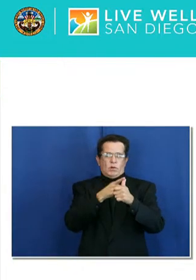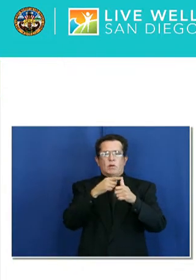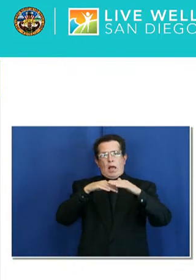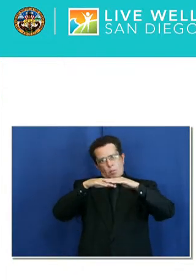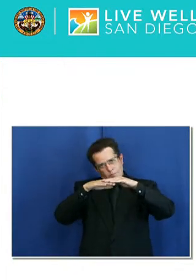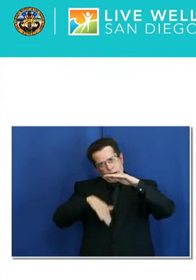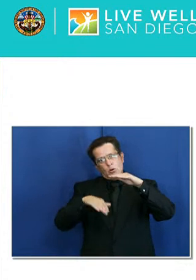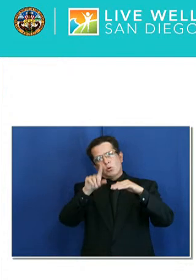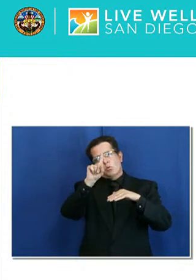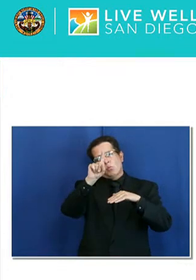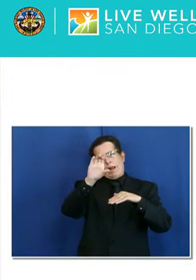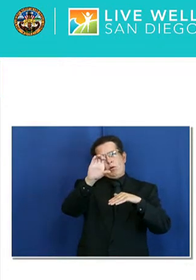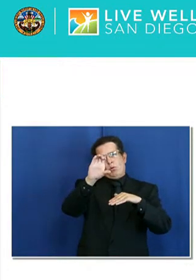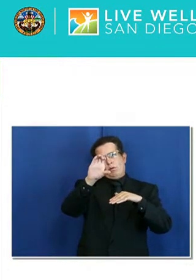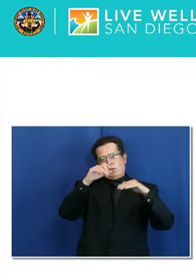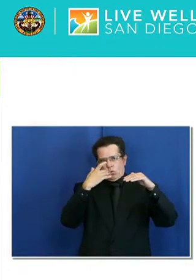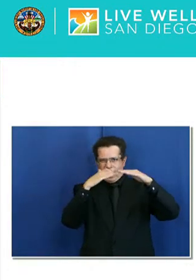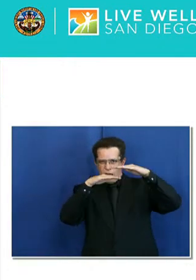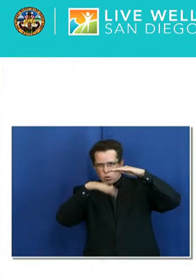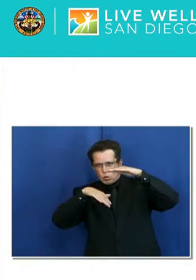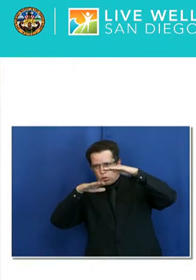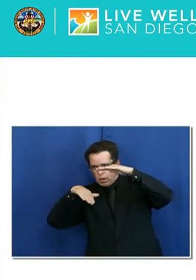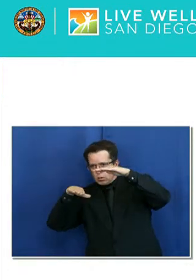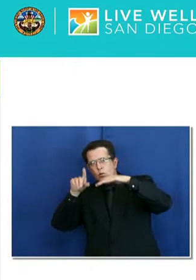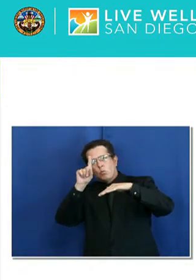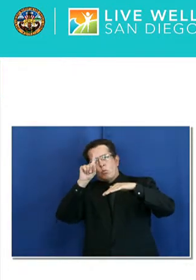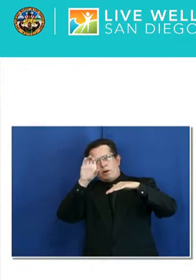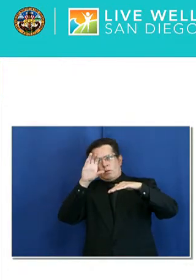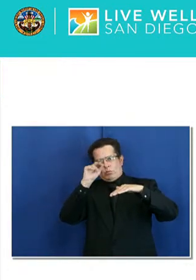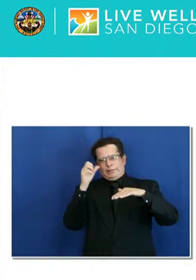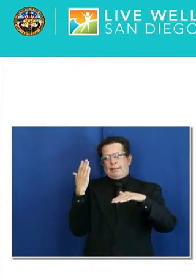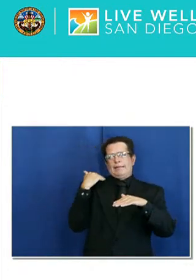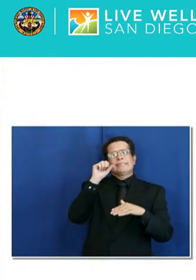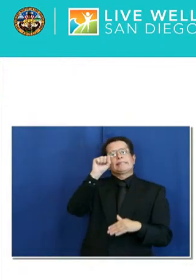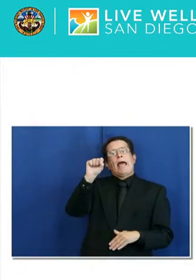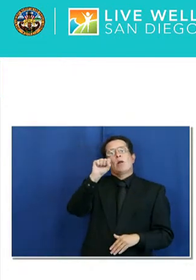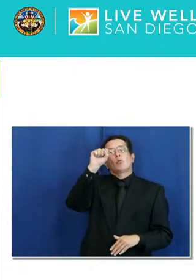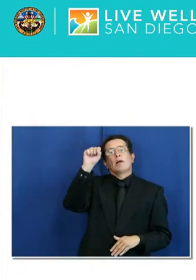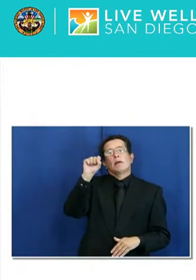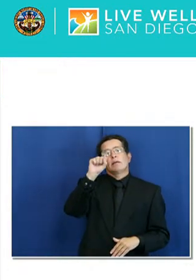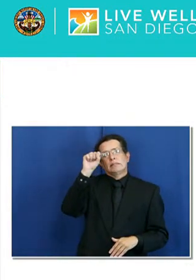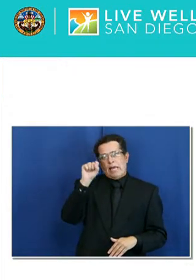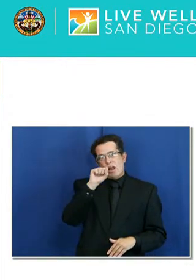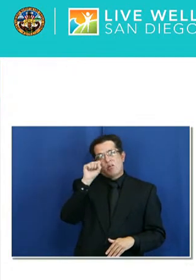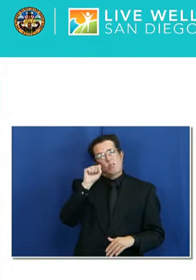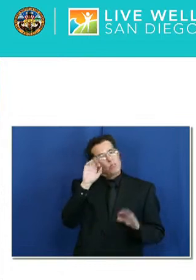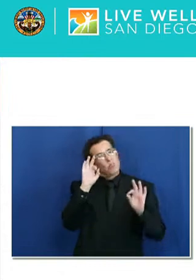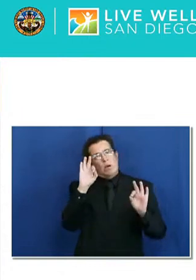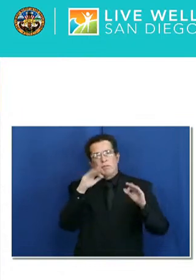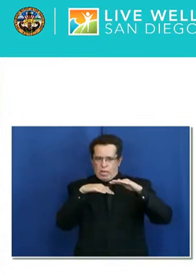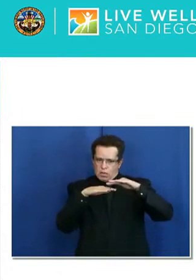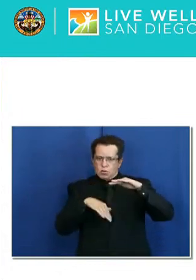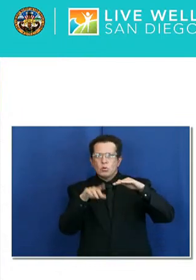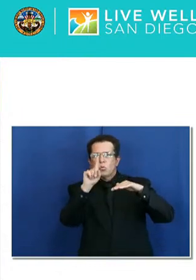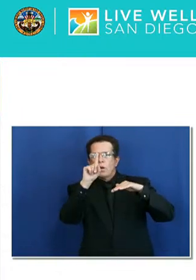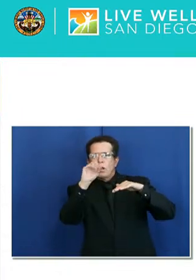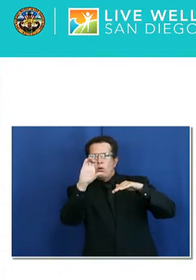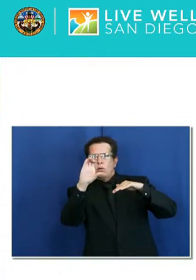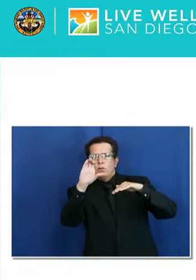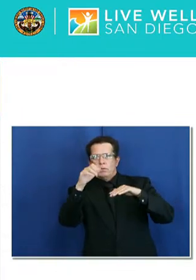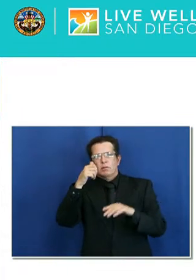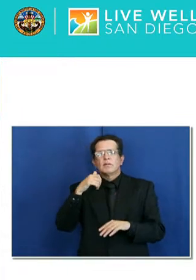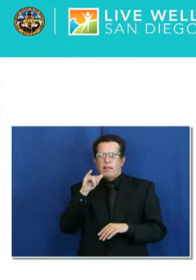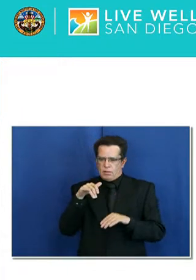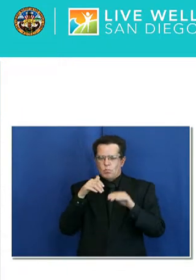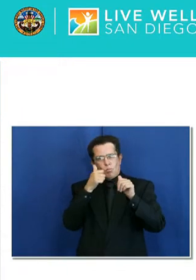100 per 100,000 population was Saturday. If we can go to the next slide. And